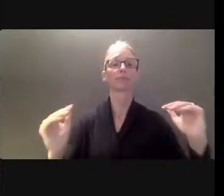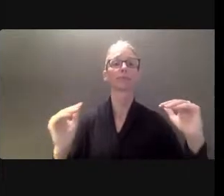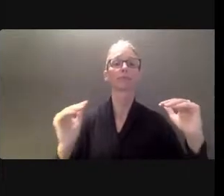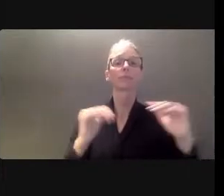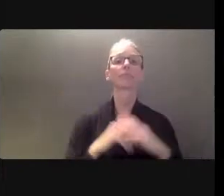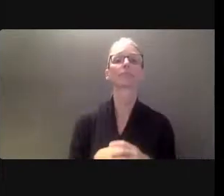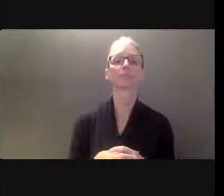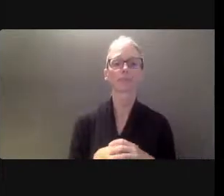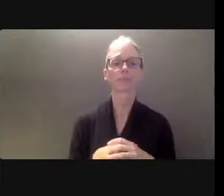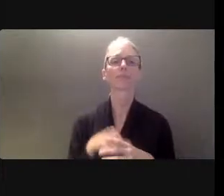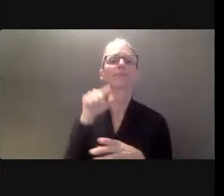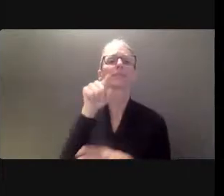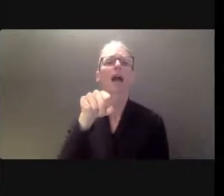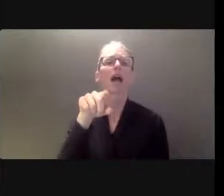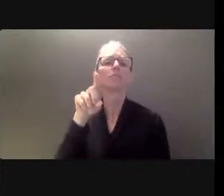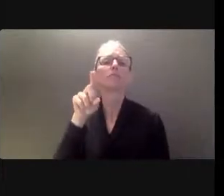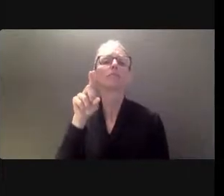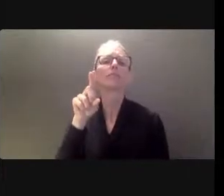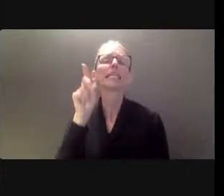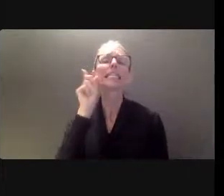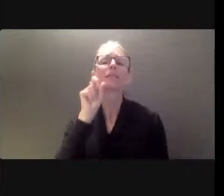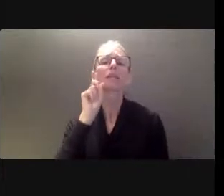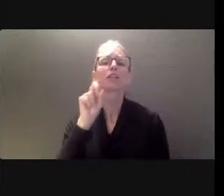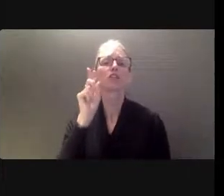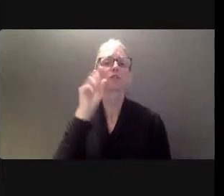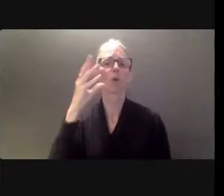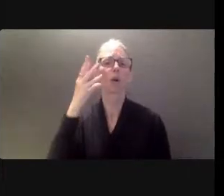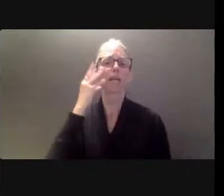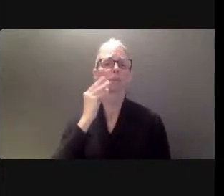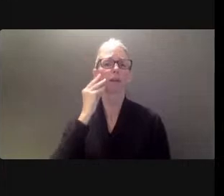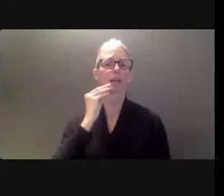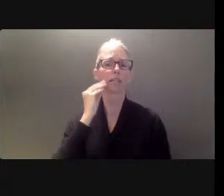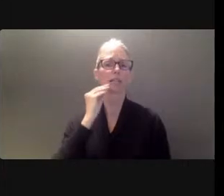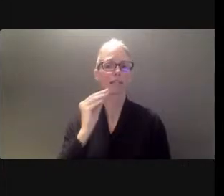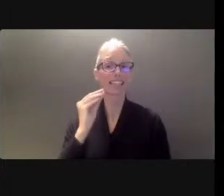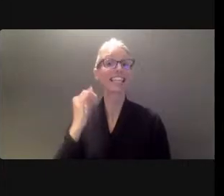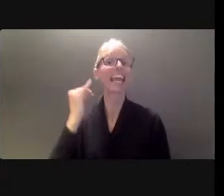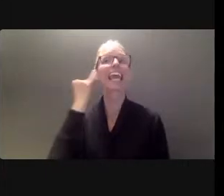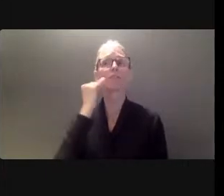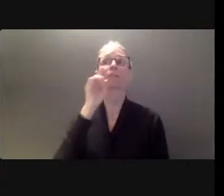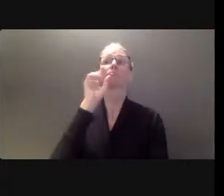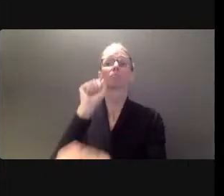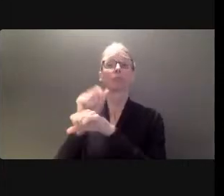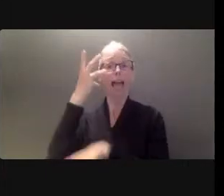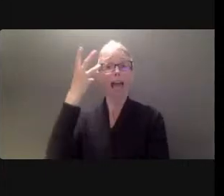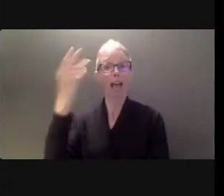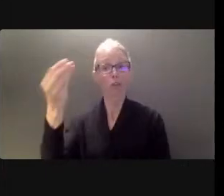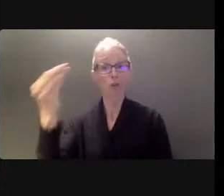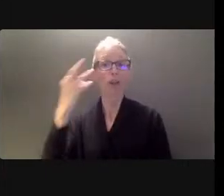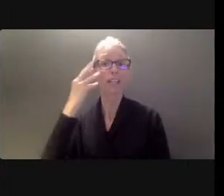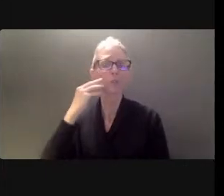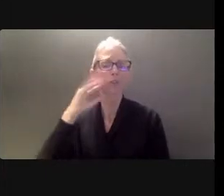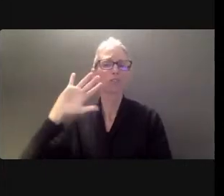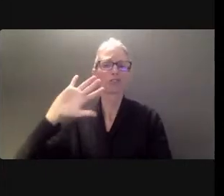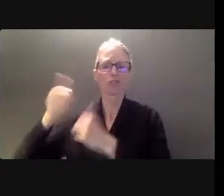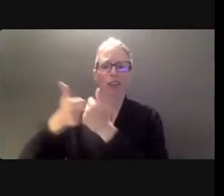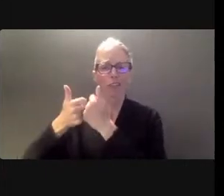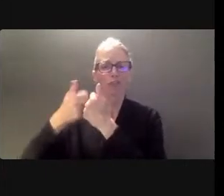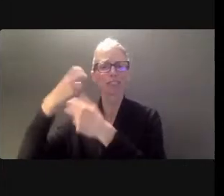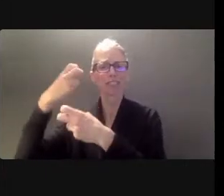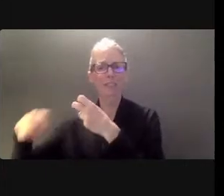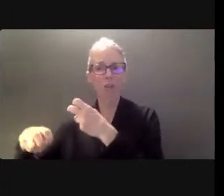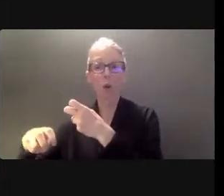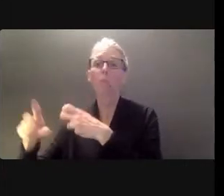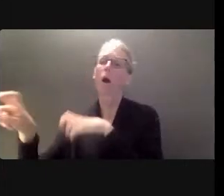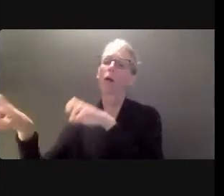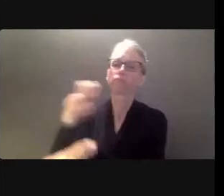simulations of outdoor activities in cases where participating in outdoor activities can be very challenging or difficult. Virtual experiences were